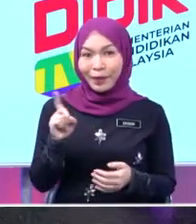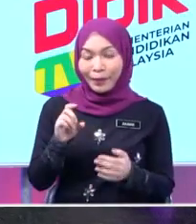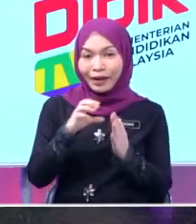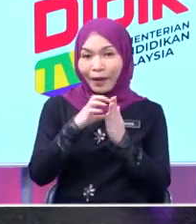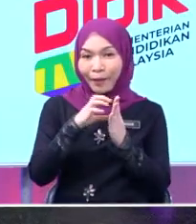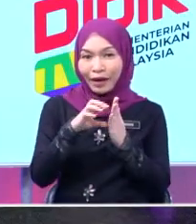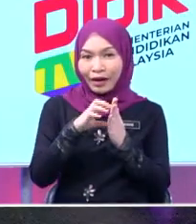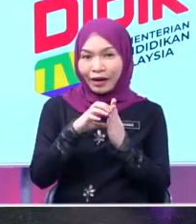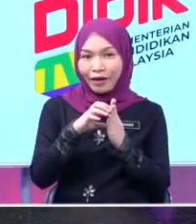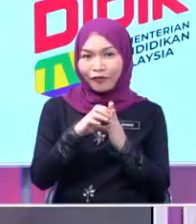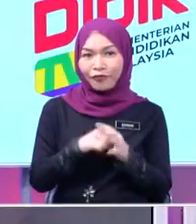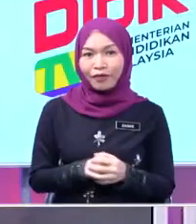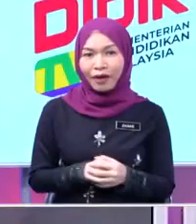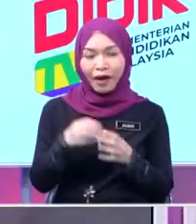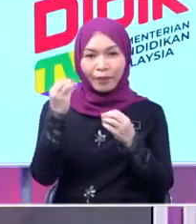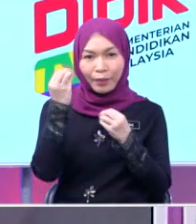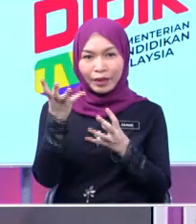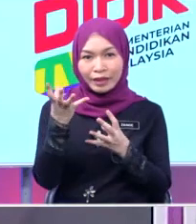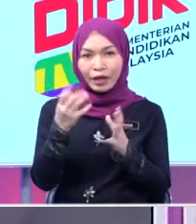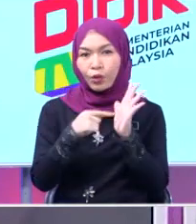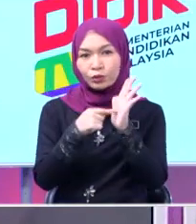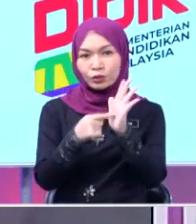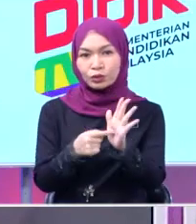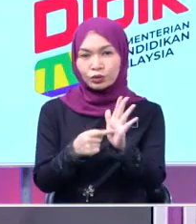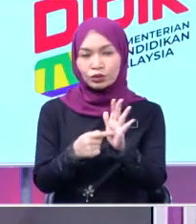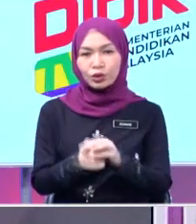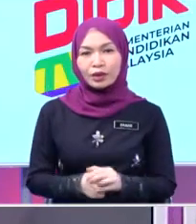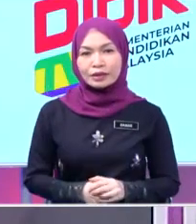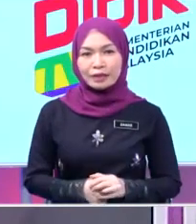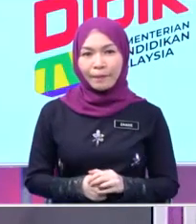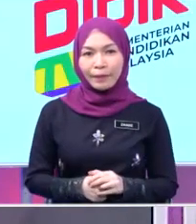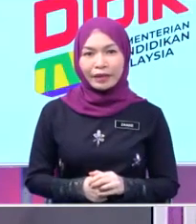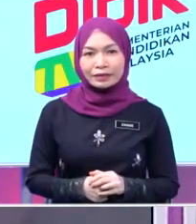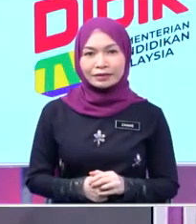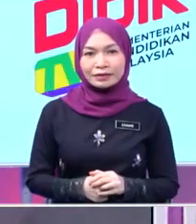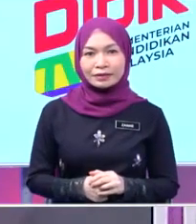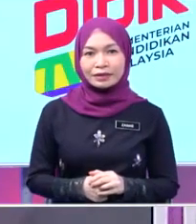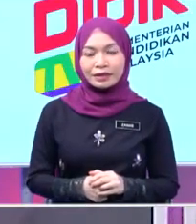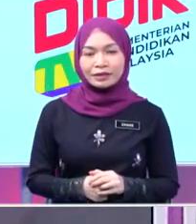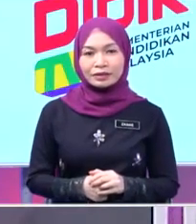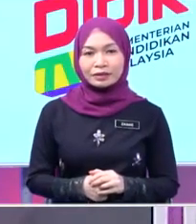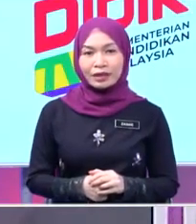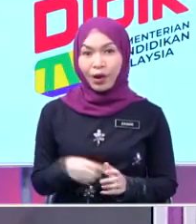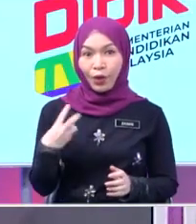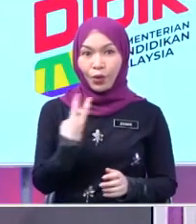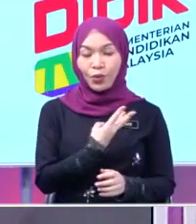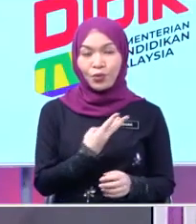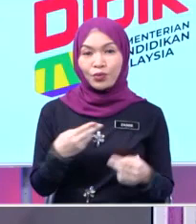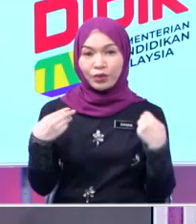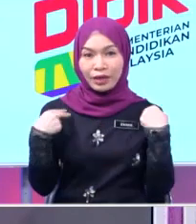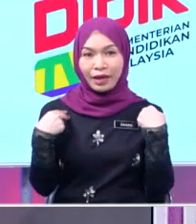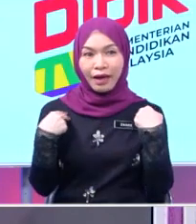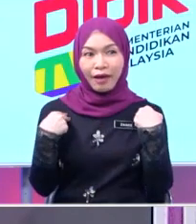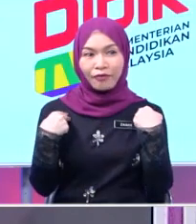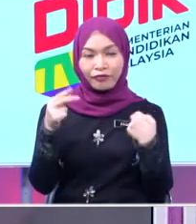use examples to support one of the points? So we have 3 points, okay? And now we want to